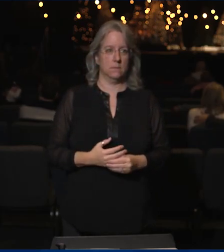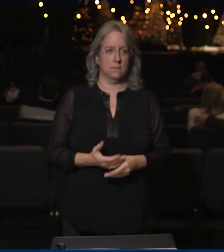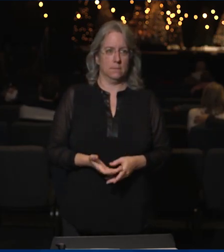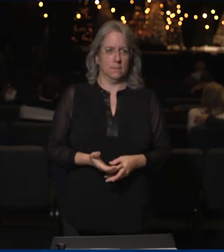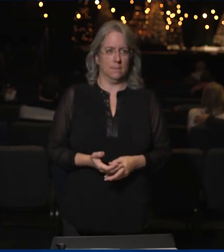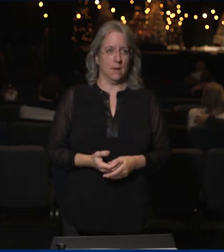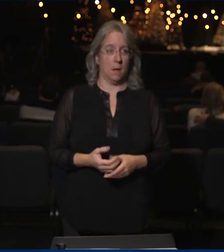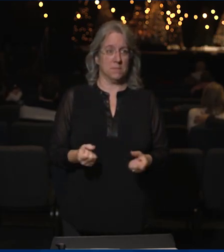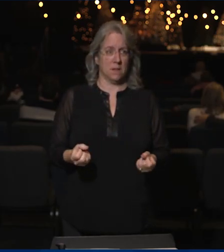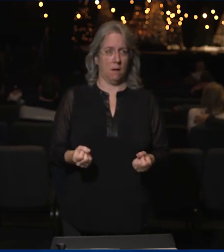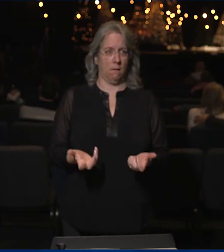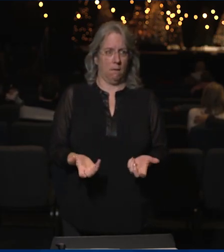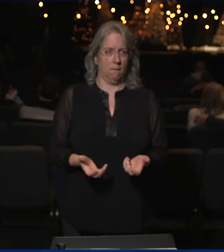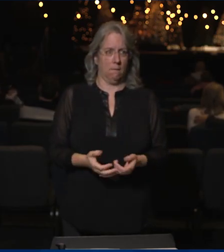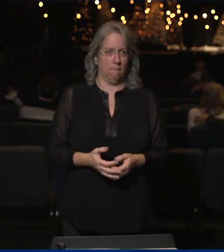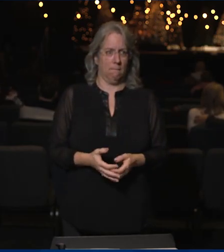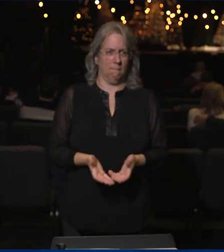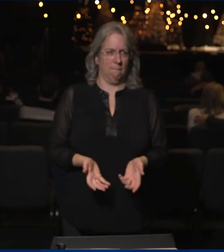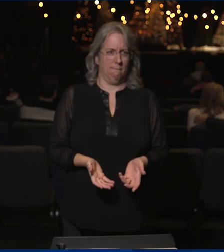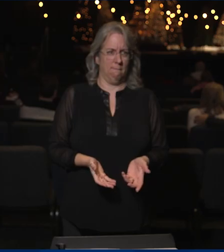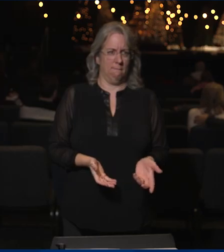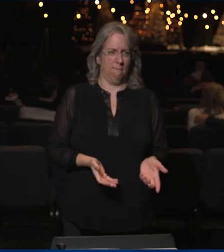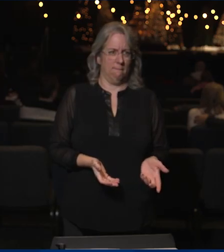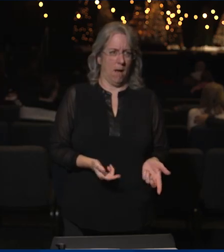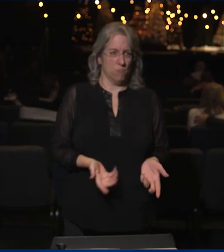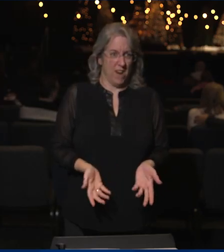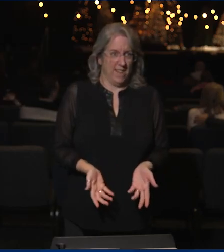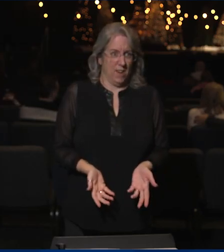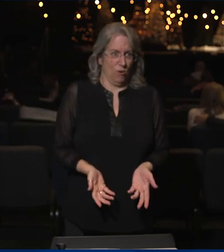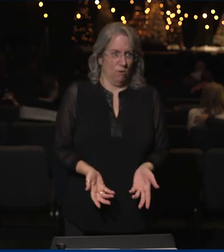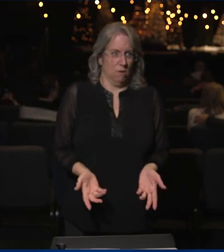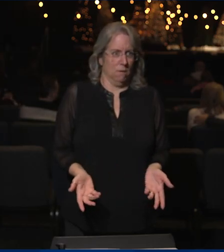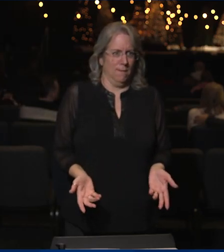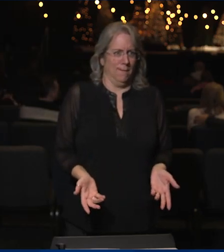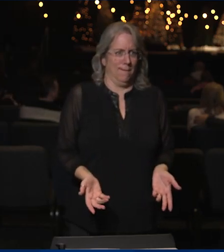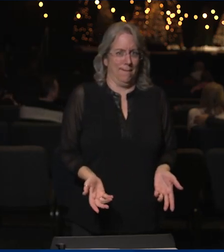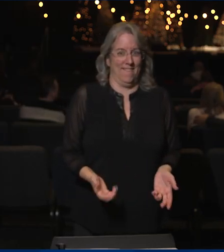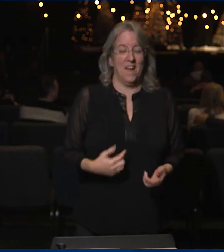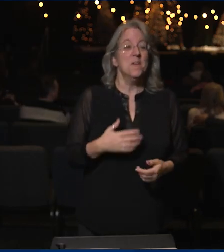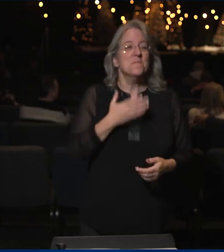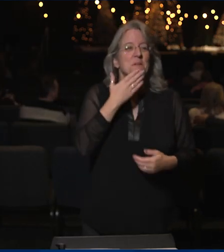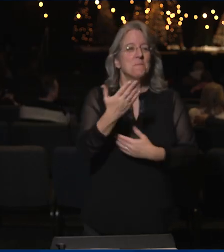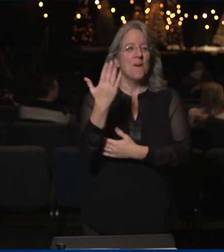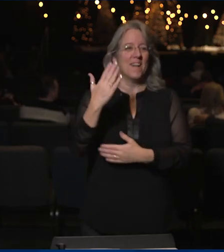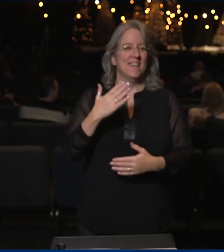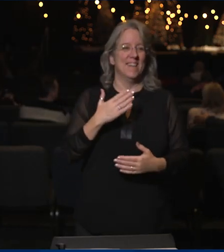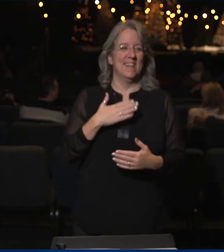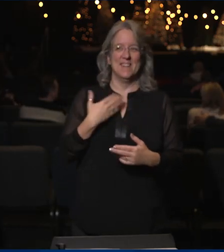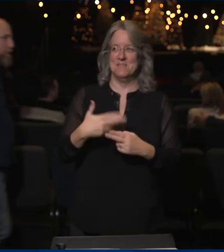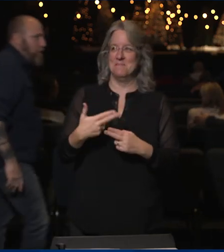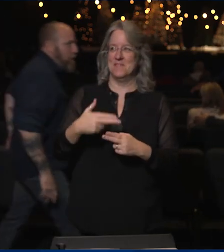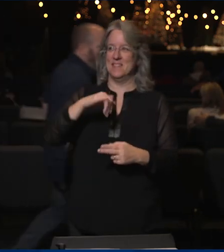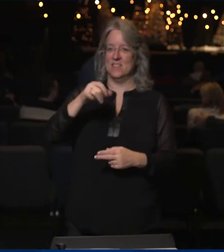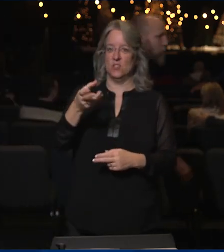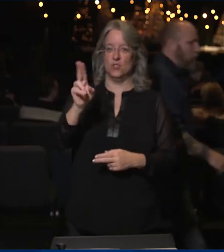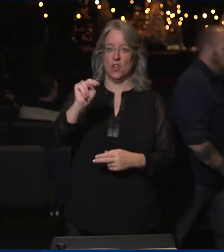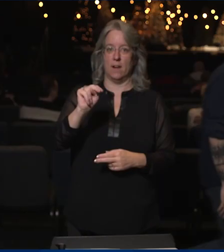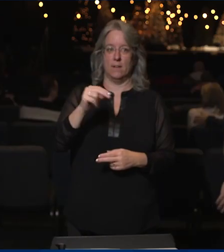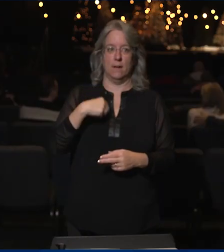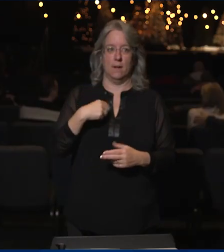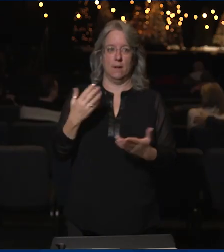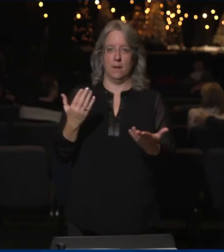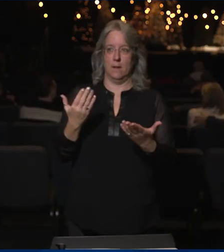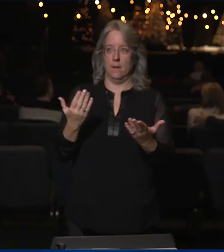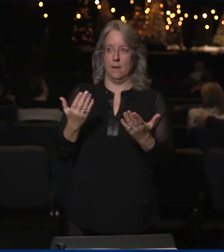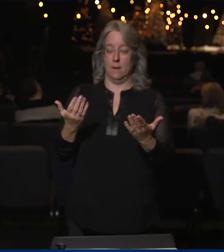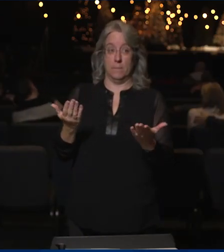Or as in right now. So we'll do that now. Well, good morning. My name is John, and I'm one of the pastors here. It's a delight to worship with